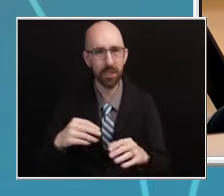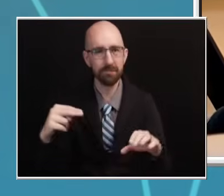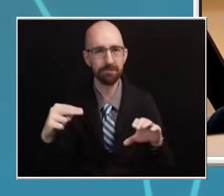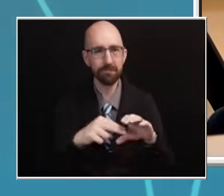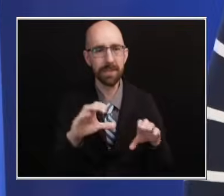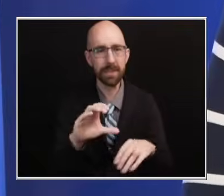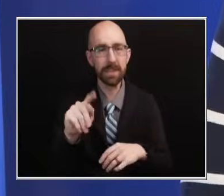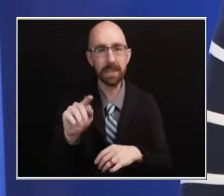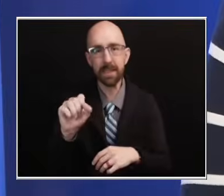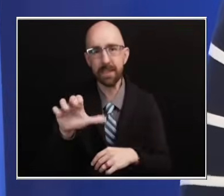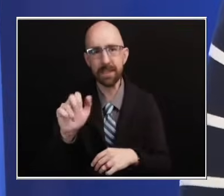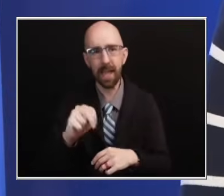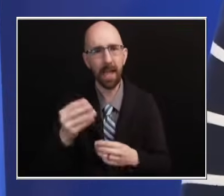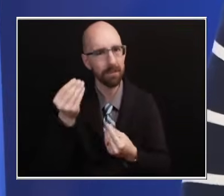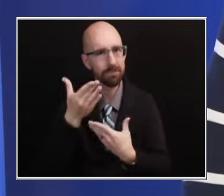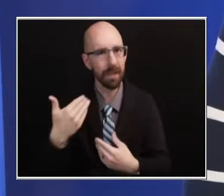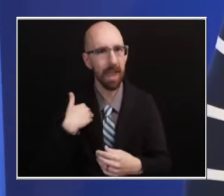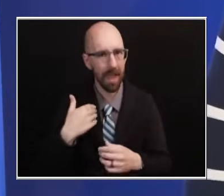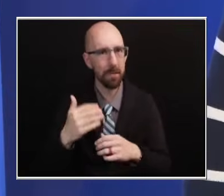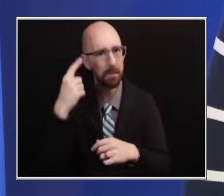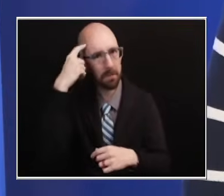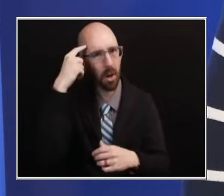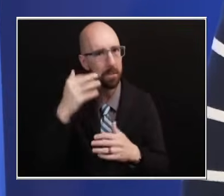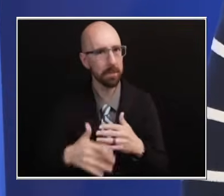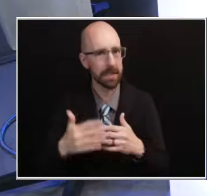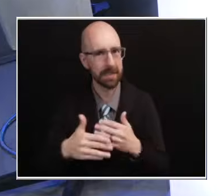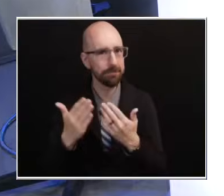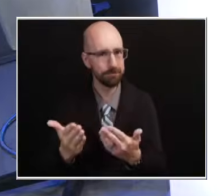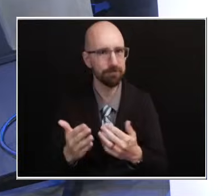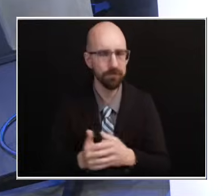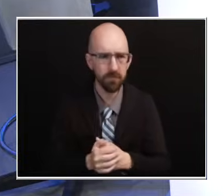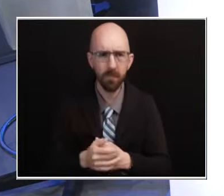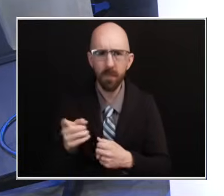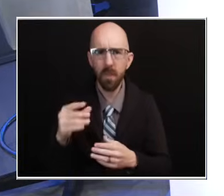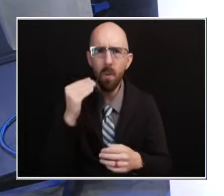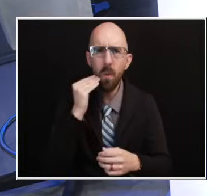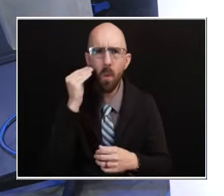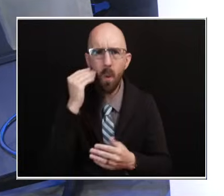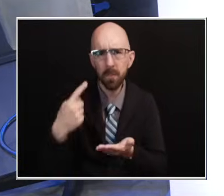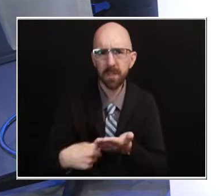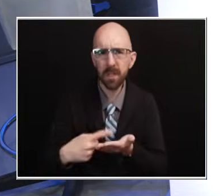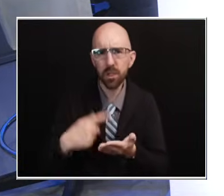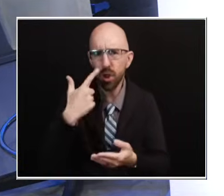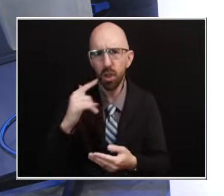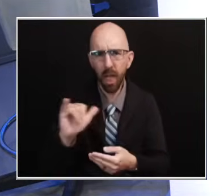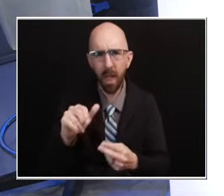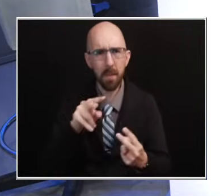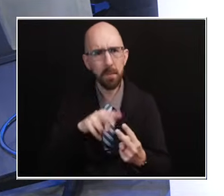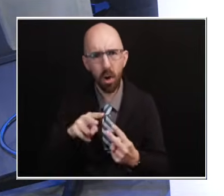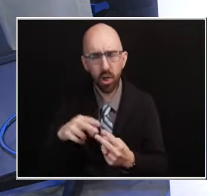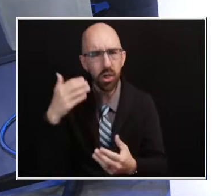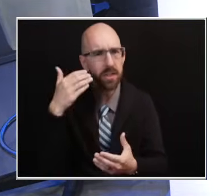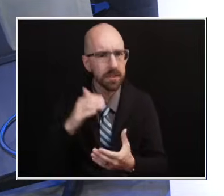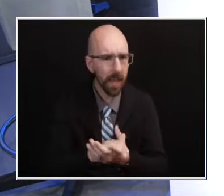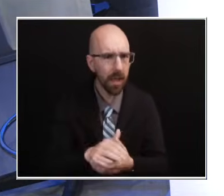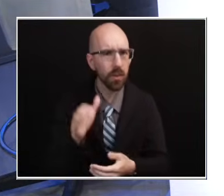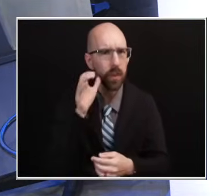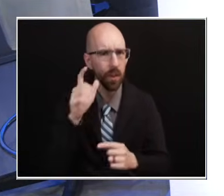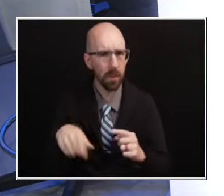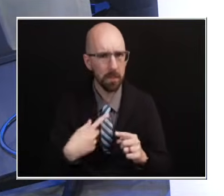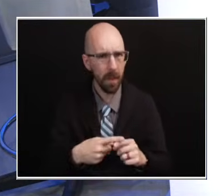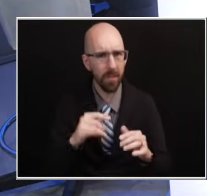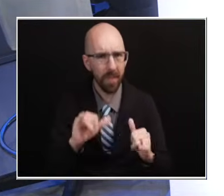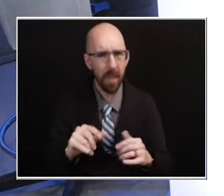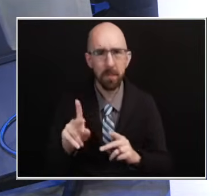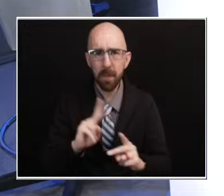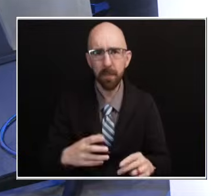told us that he had a subdural hematoma. And at home, what were those conversations like? I mean, you know, as a partner and a spouse, I mean, you hear, you know, people complain about